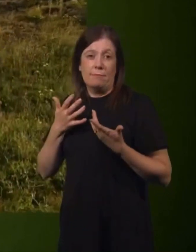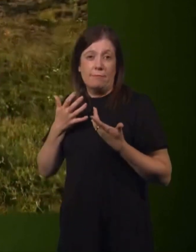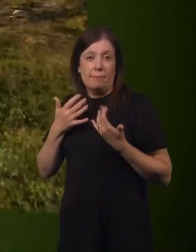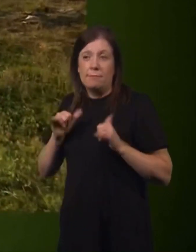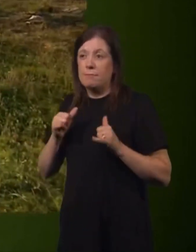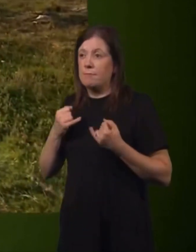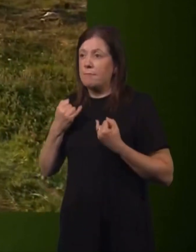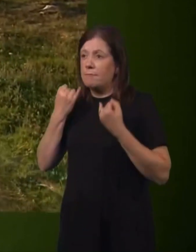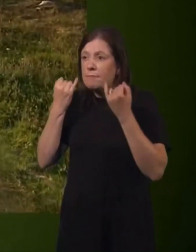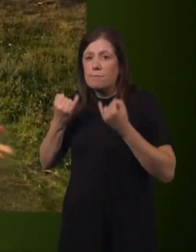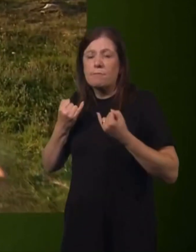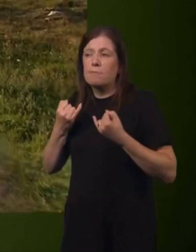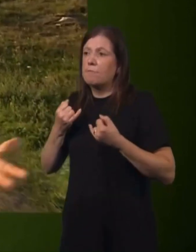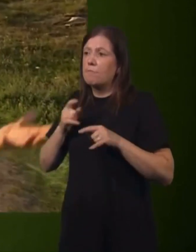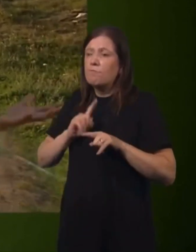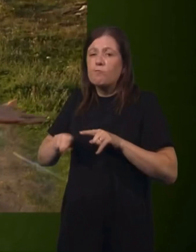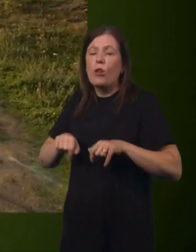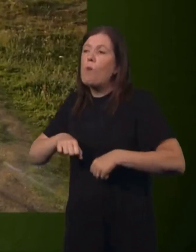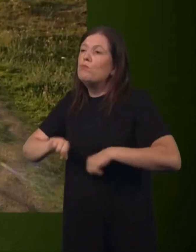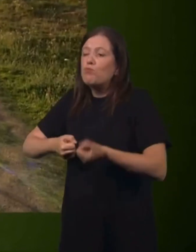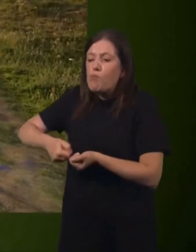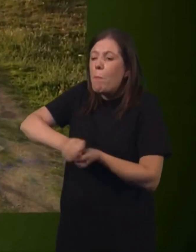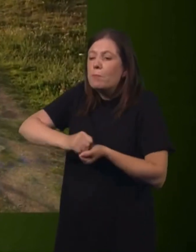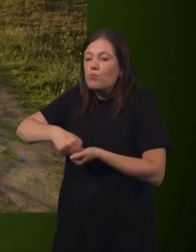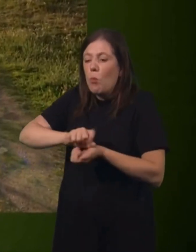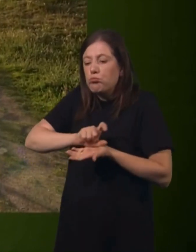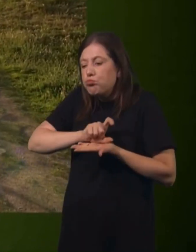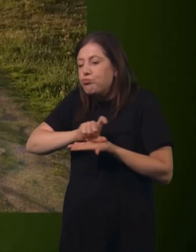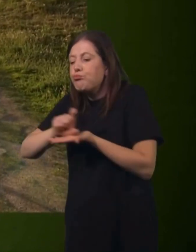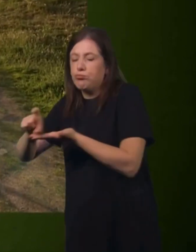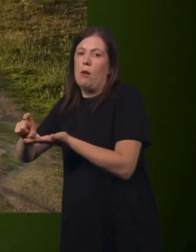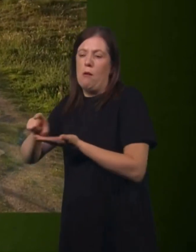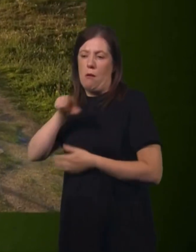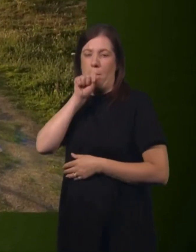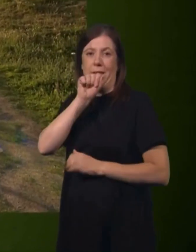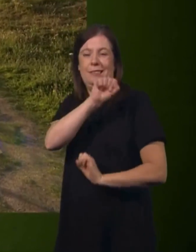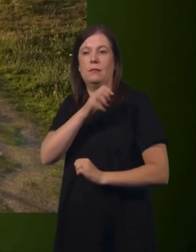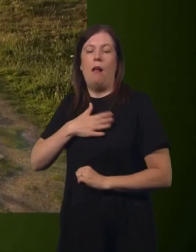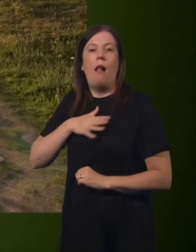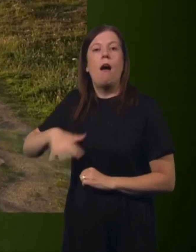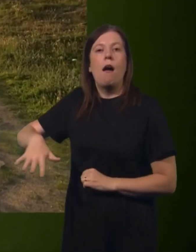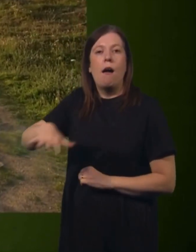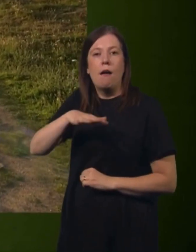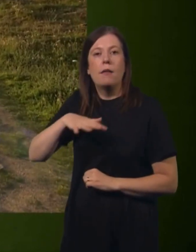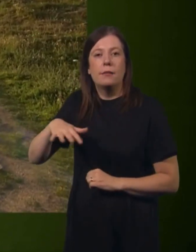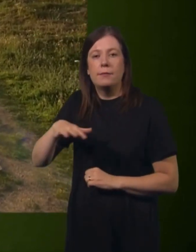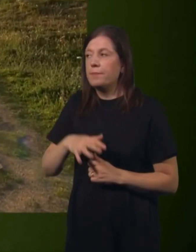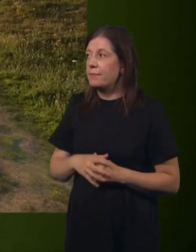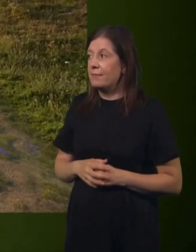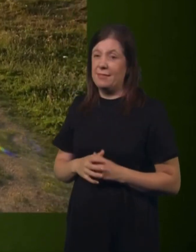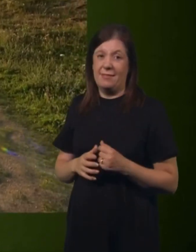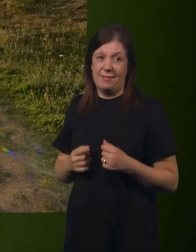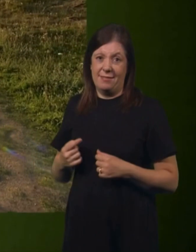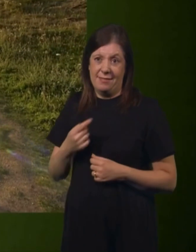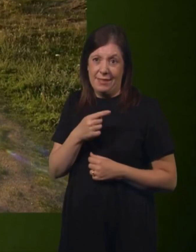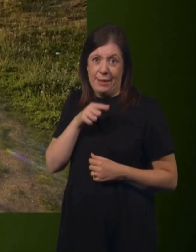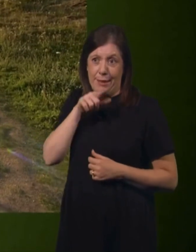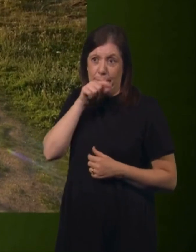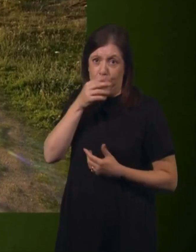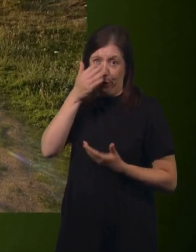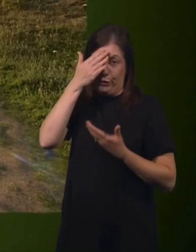to do with how these land and coastal areas are managed. Now, of course, they don't read the field notes, so there's a little bit of